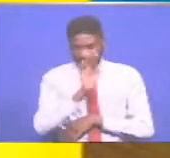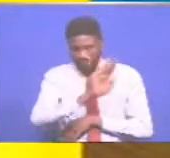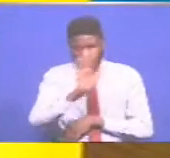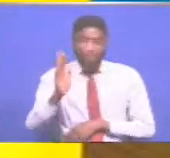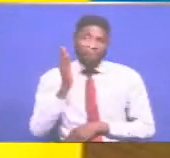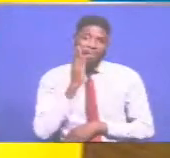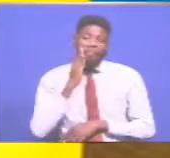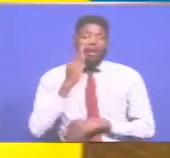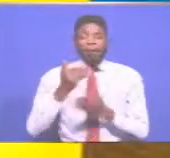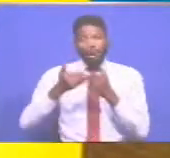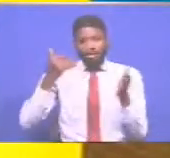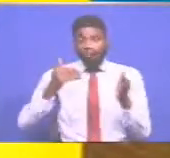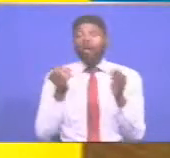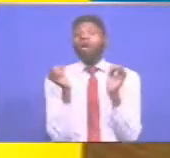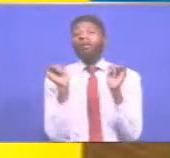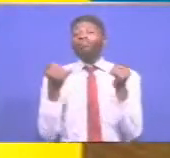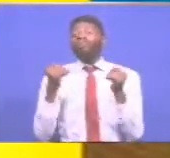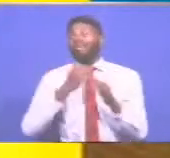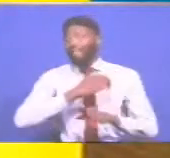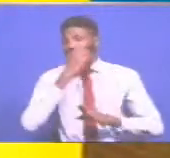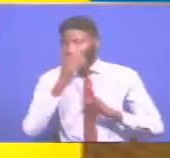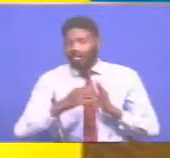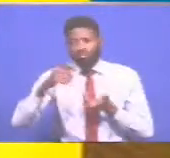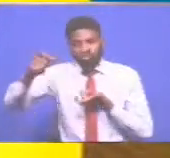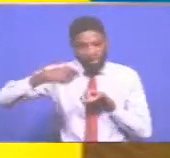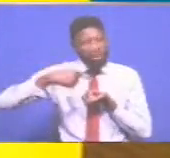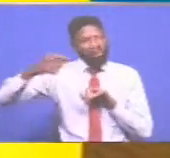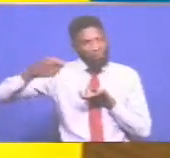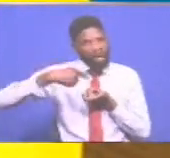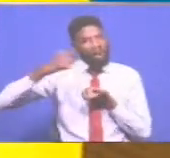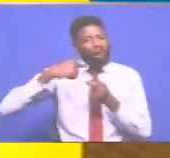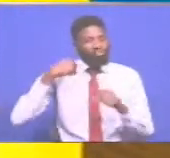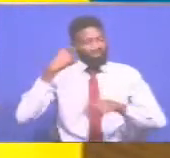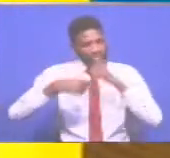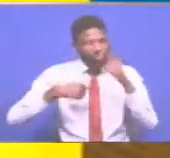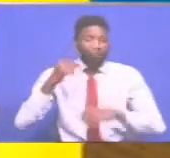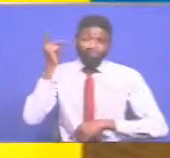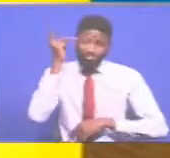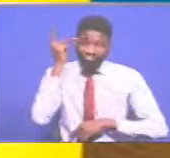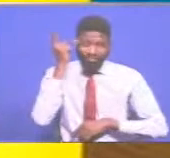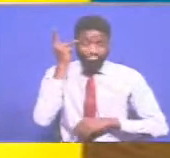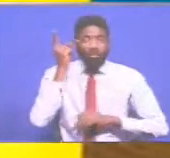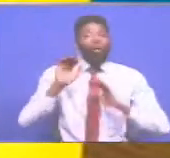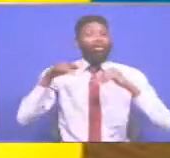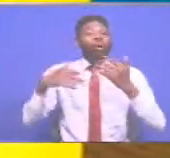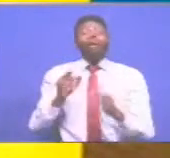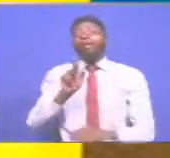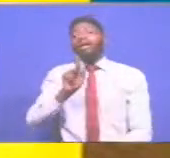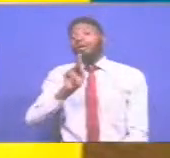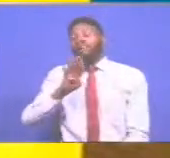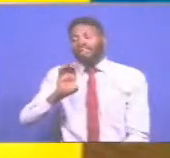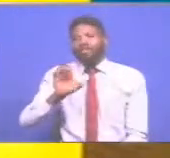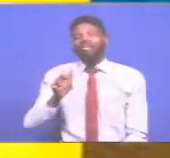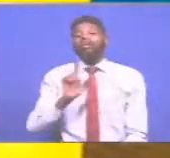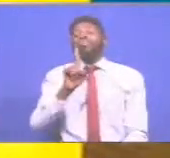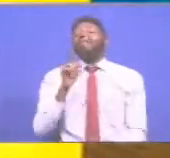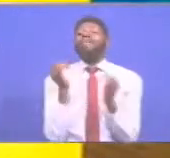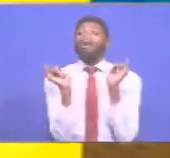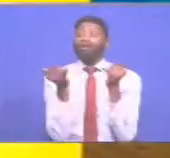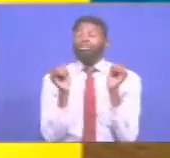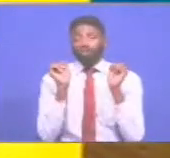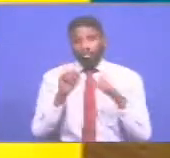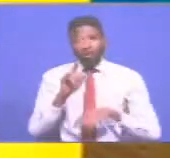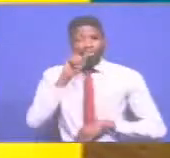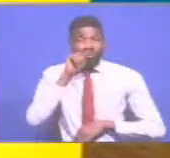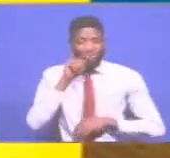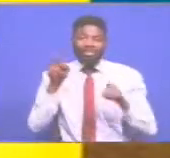before the tail end of this broadcast. So keep them coming at Purity_Museo and at KBC Channel 1 News. Let's interact on Twitter. We